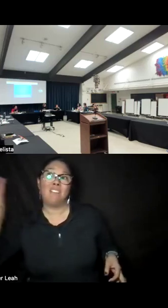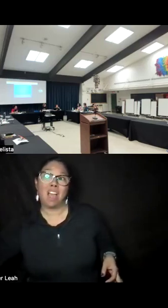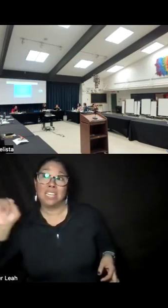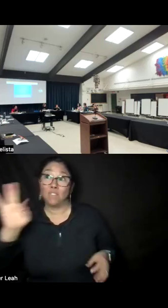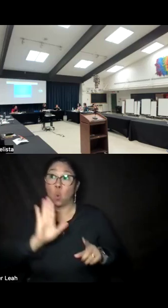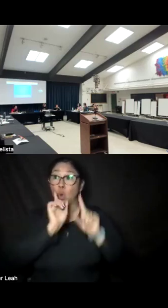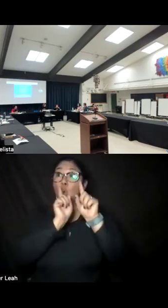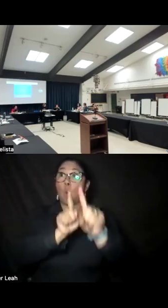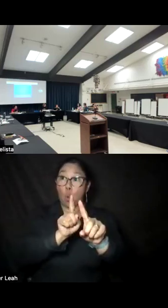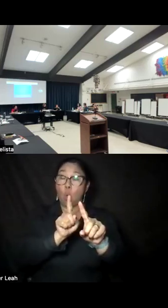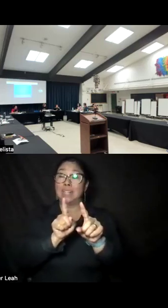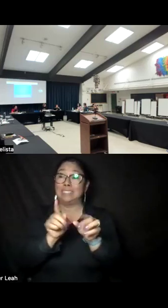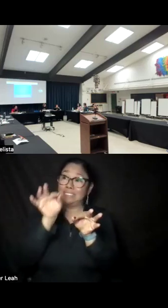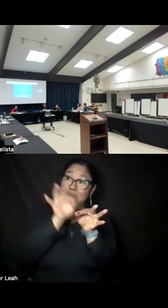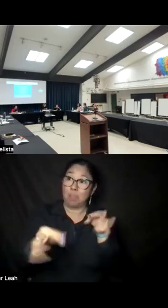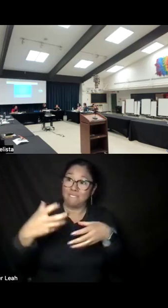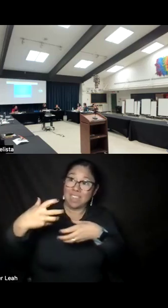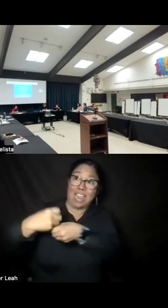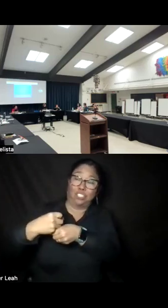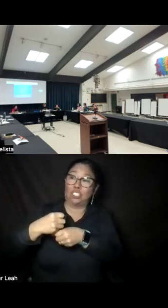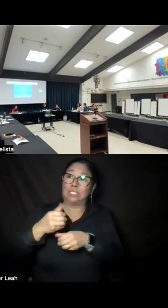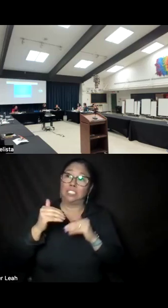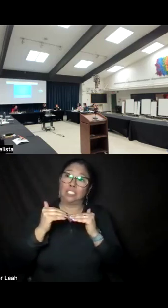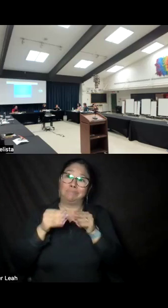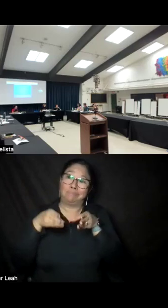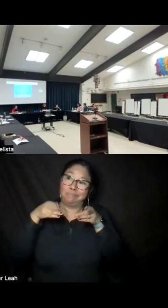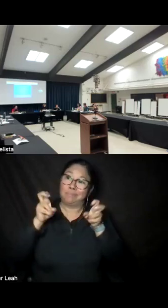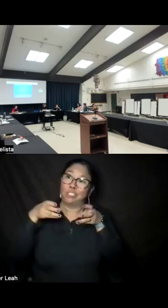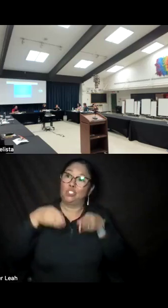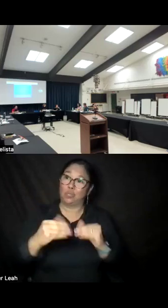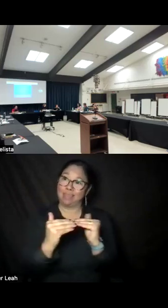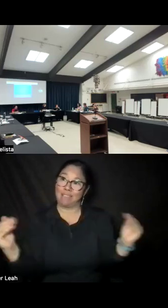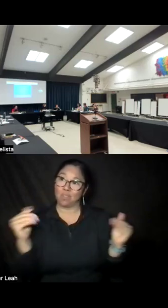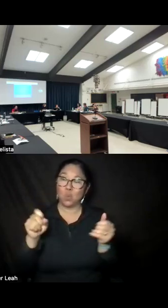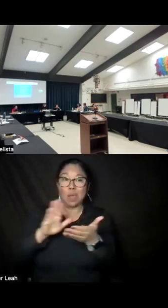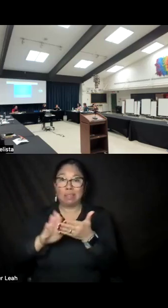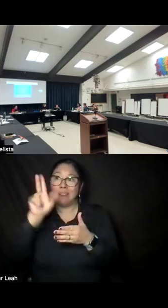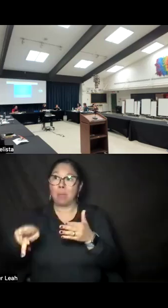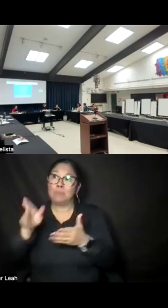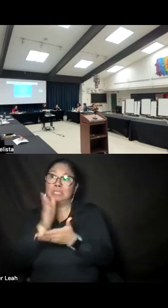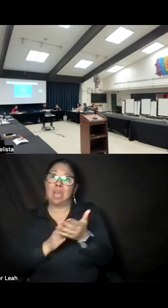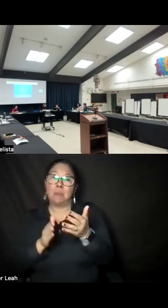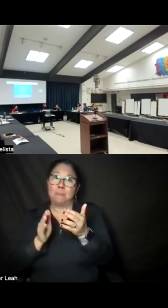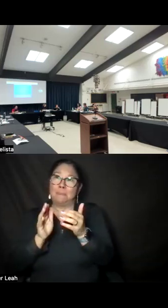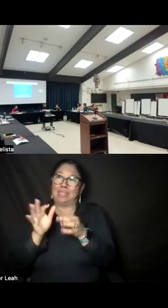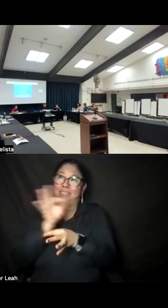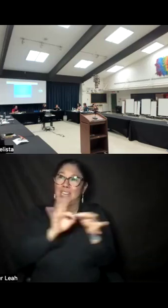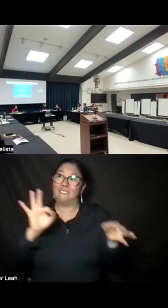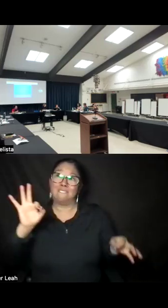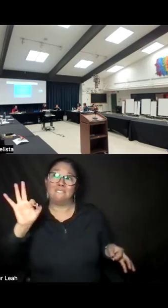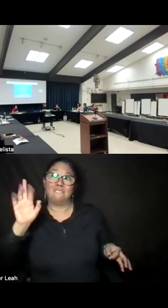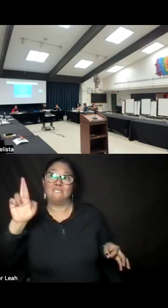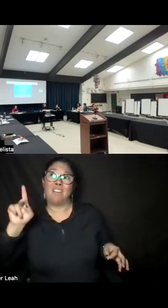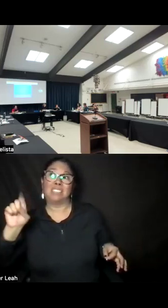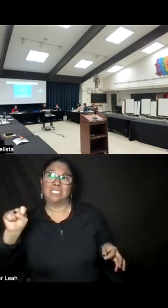simplification street level, just take that as a consideration. And then you can also clean up those sentences a little bit by just calling it money instead of these